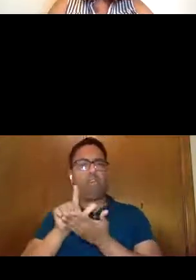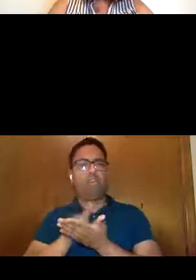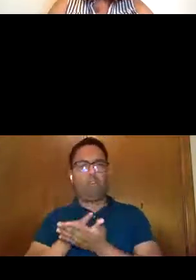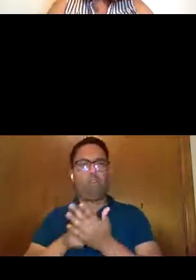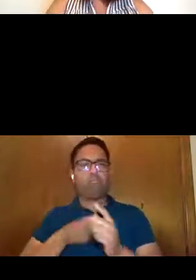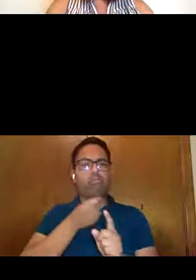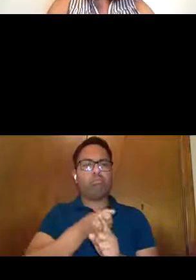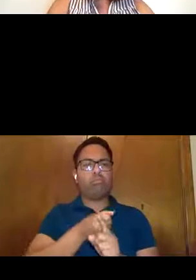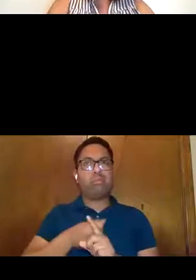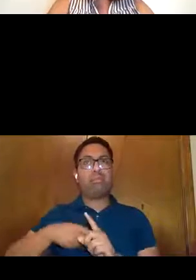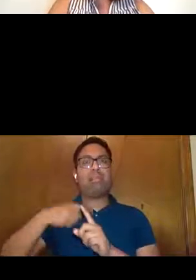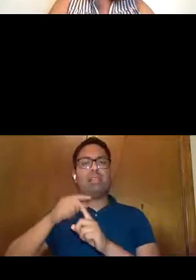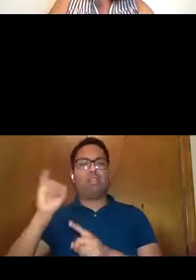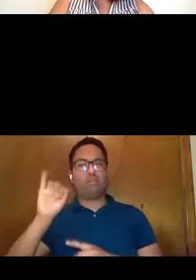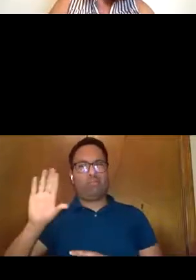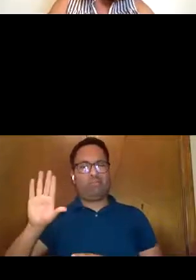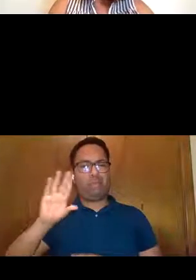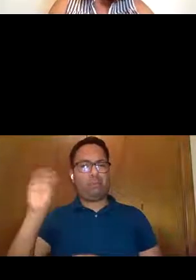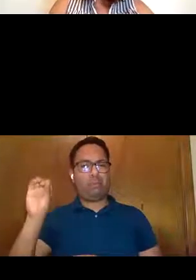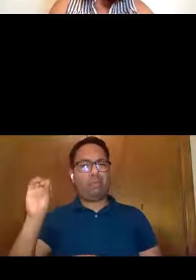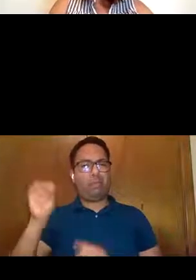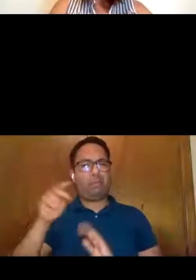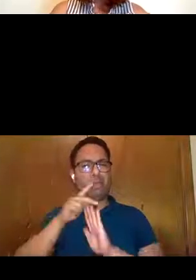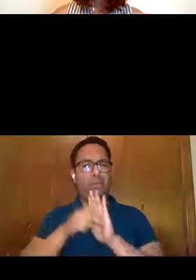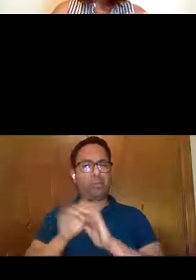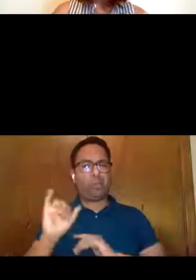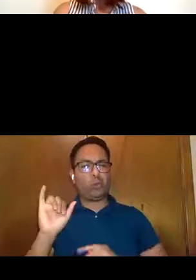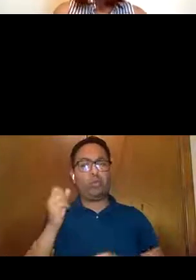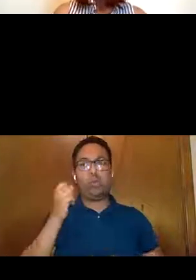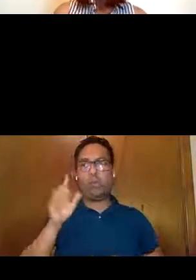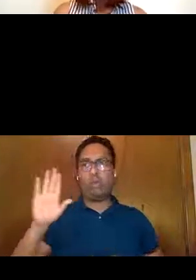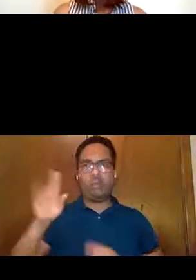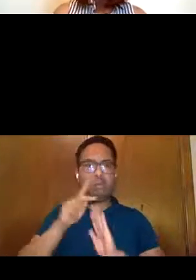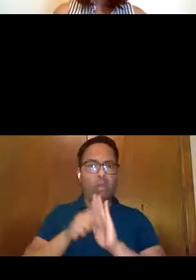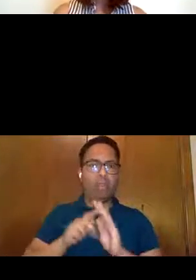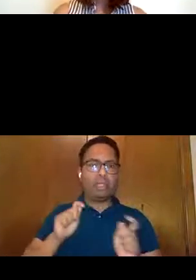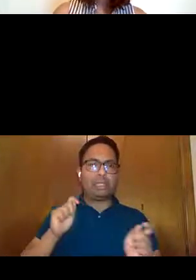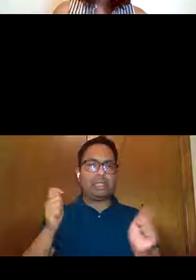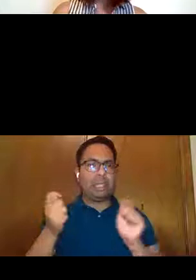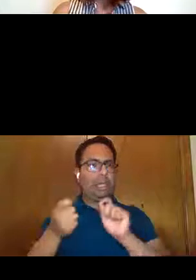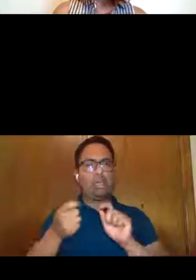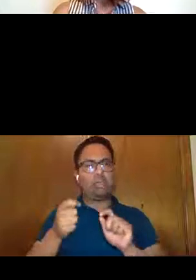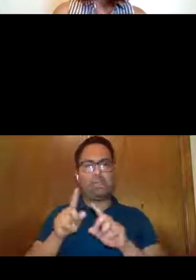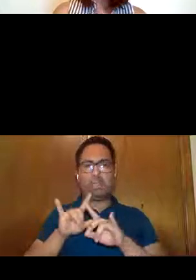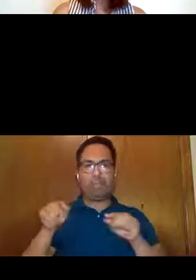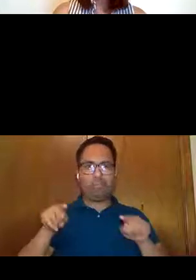policies. Telehealth policy changes occurring with the COVID-19 environment have been rapidly